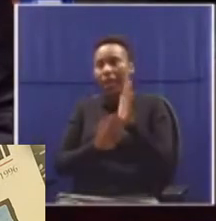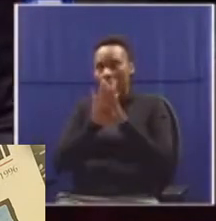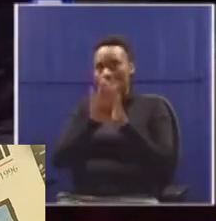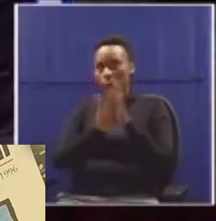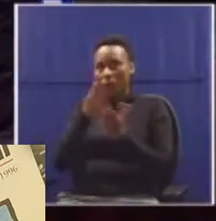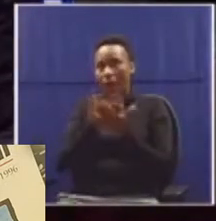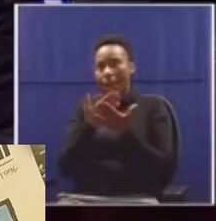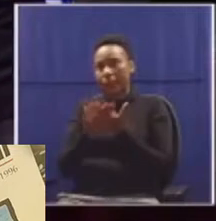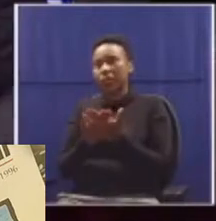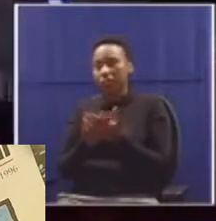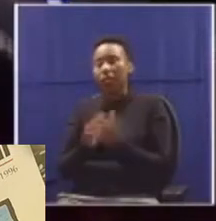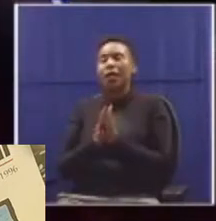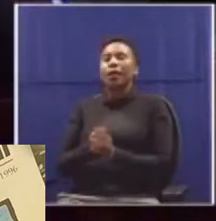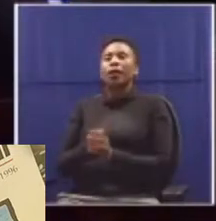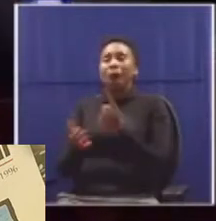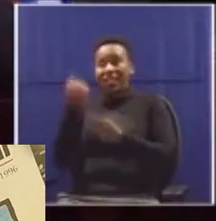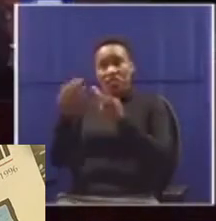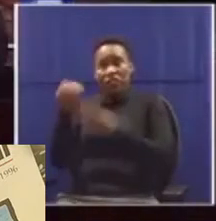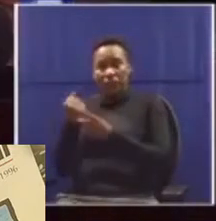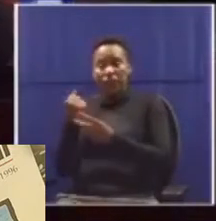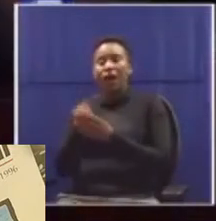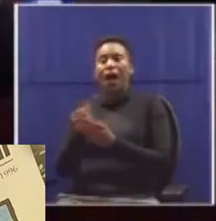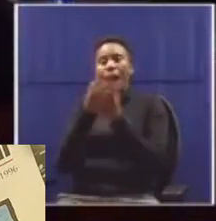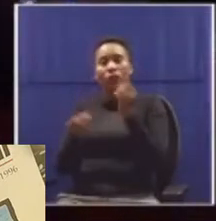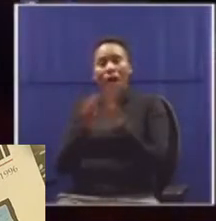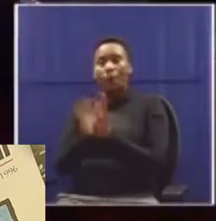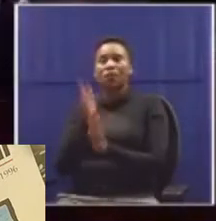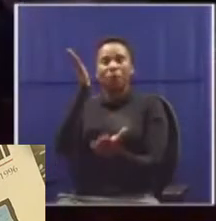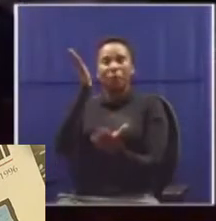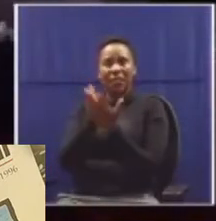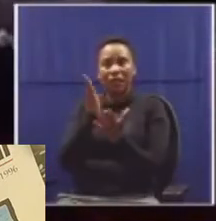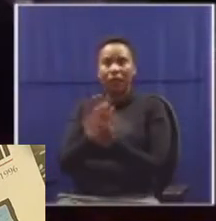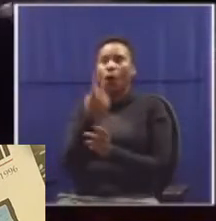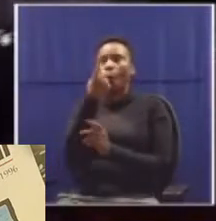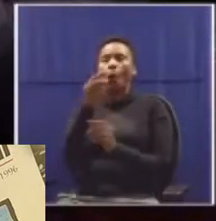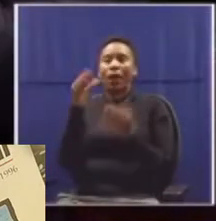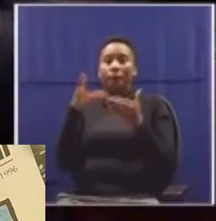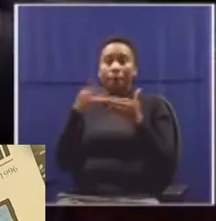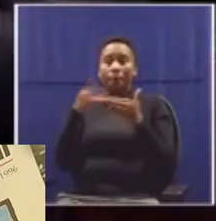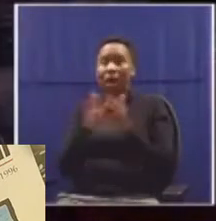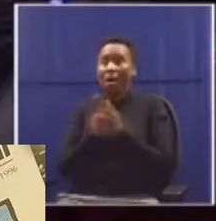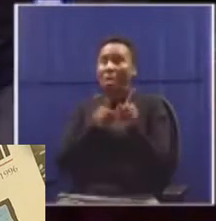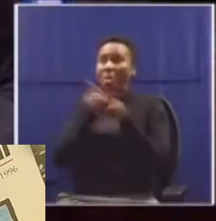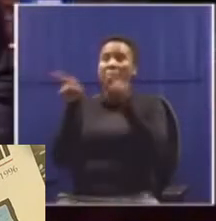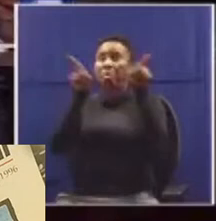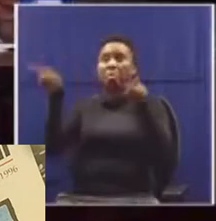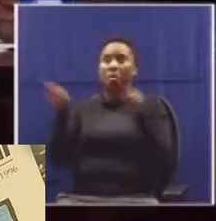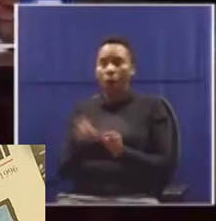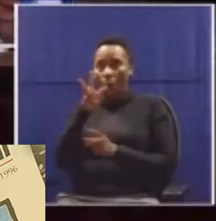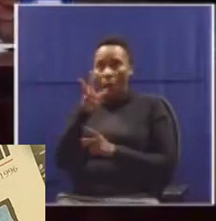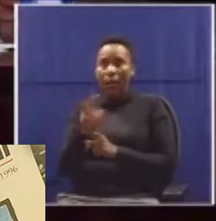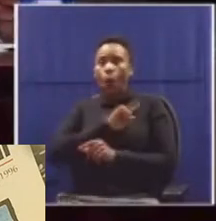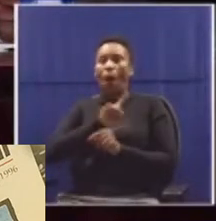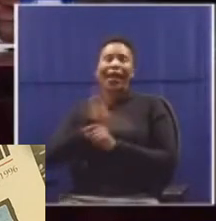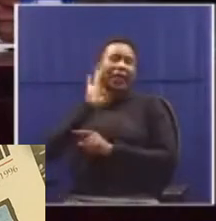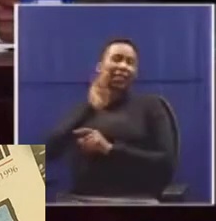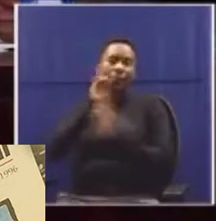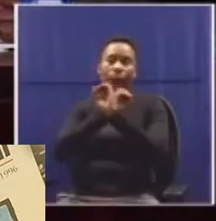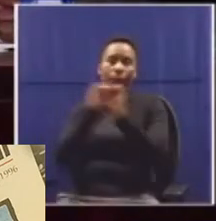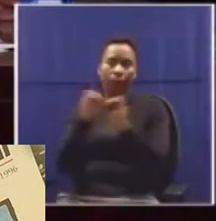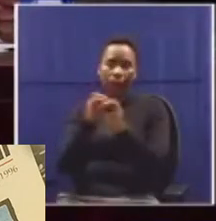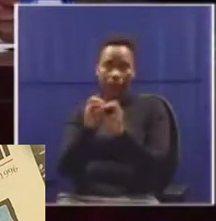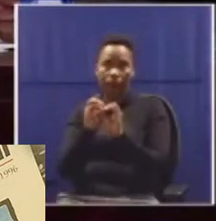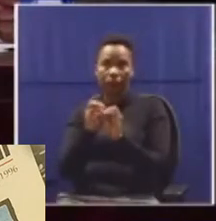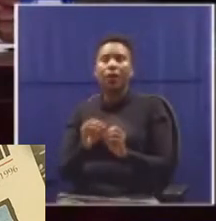to achieve specific outcomes one member is going to Fumble because it's not listening and this Tasker for Parliament having said that we wanted